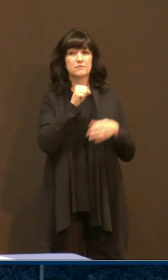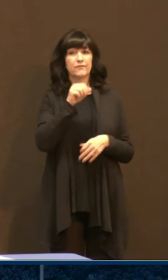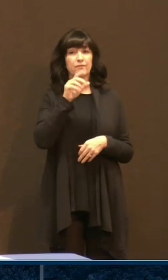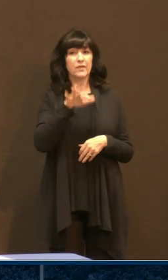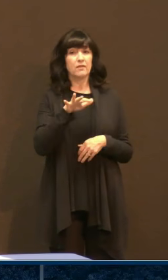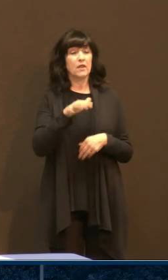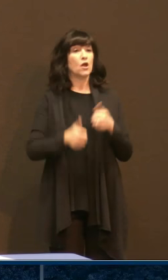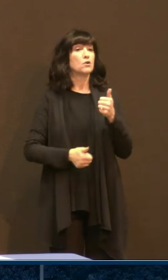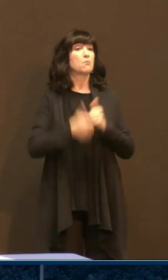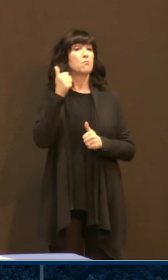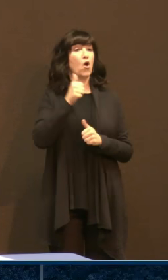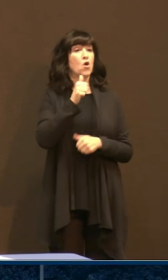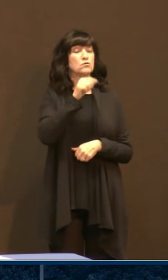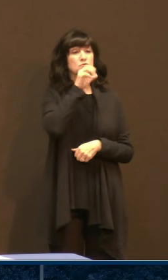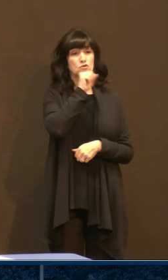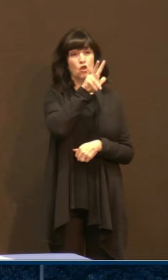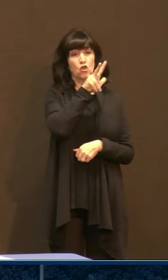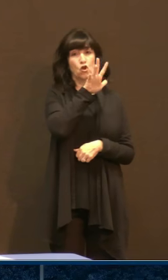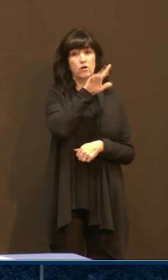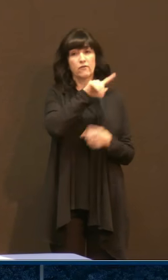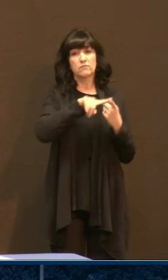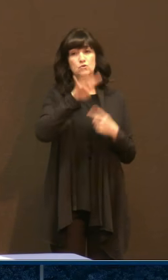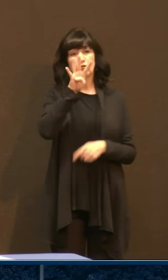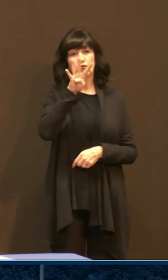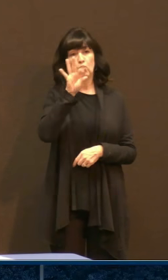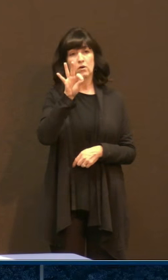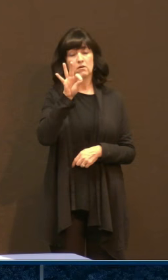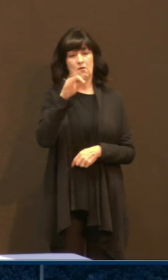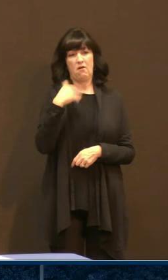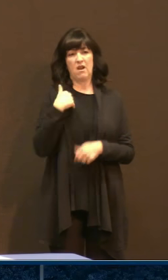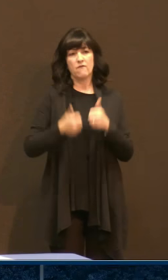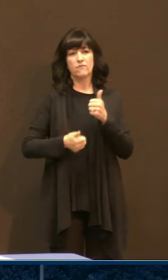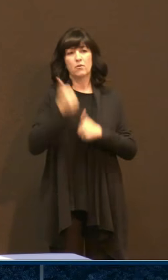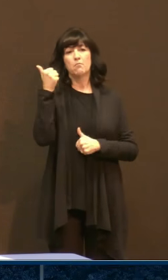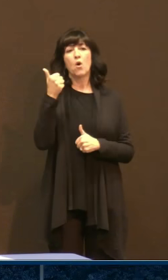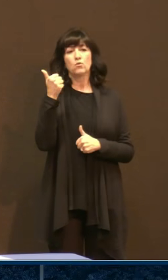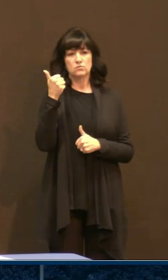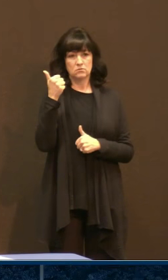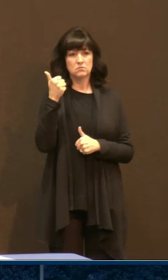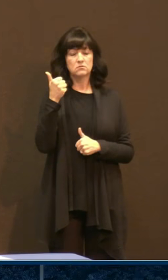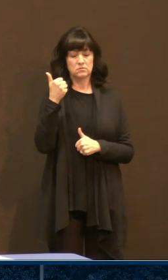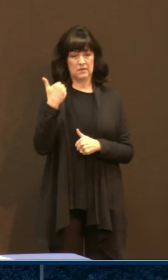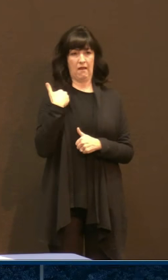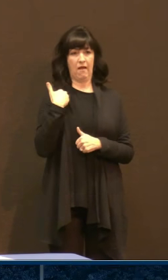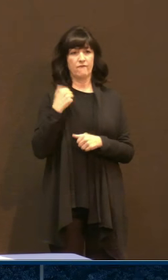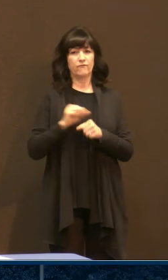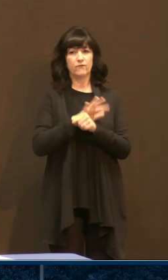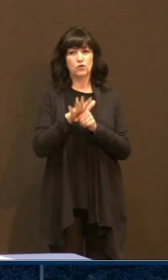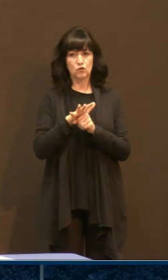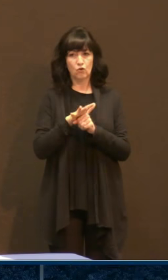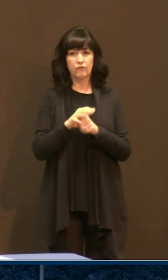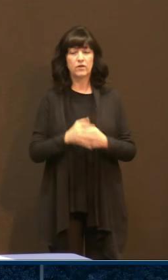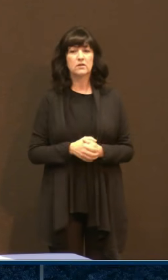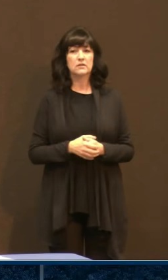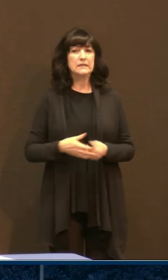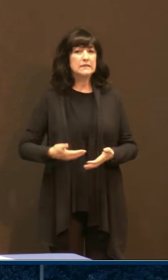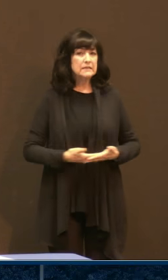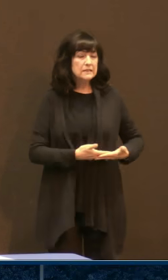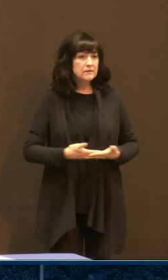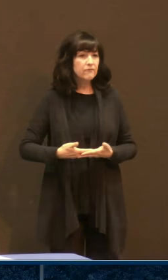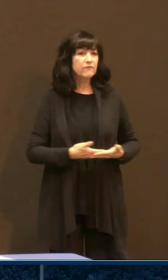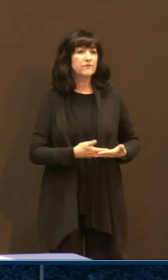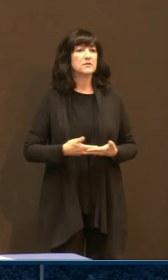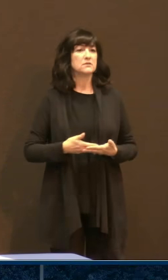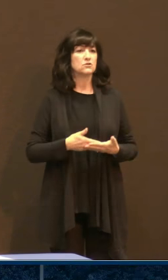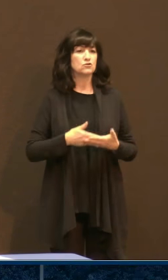most positive cases. Still, very few children, infants and children and teenagers